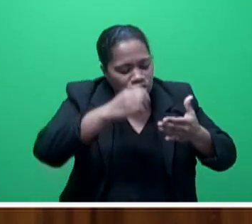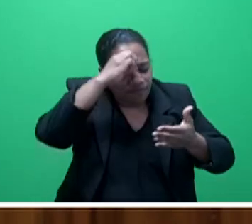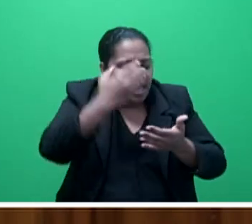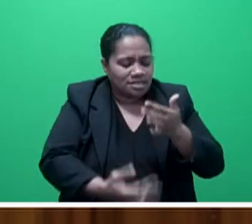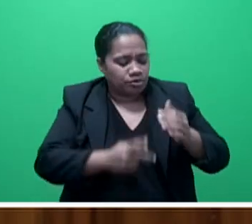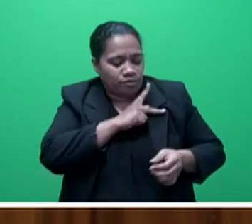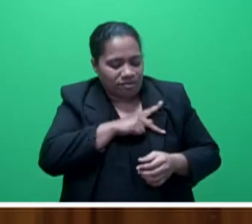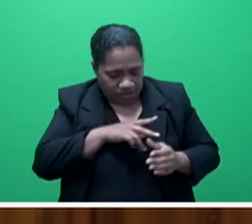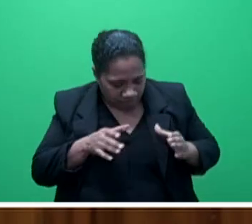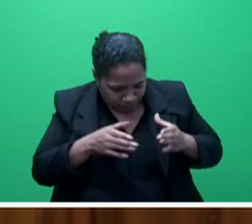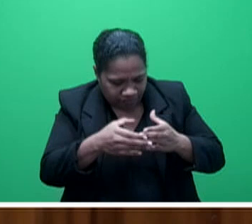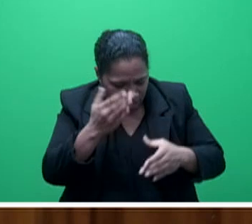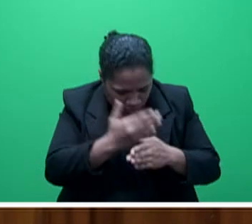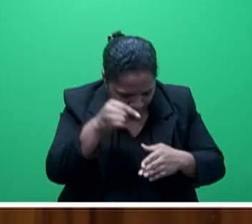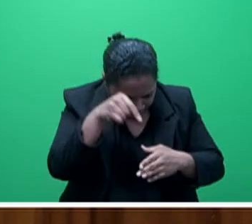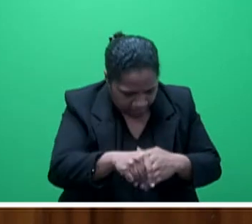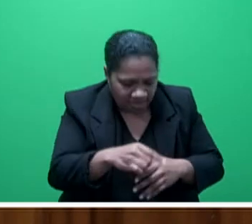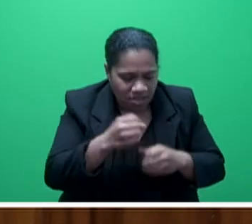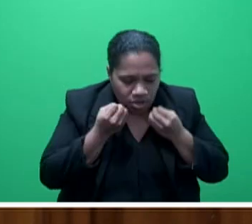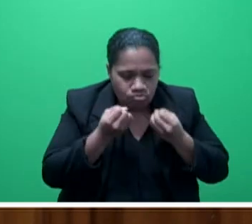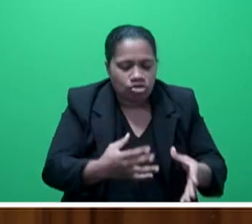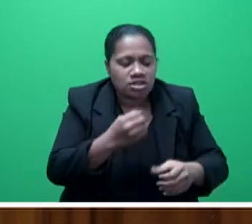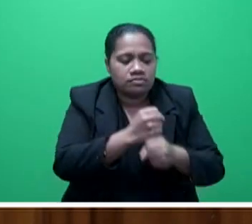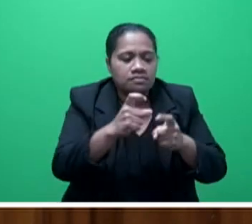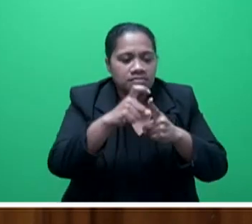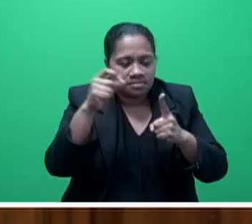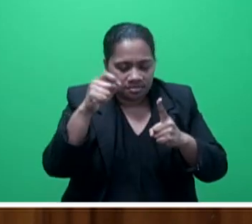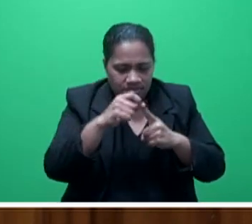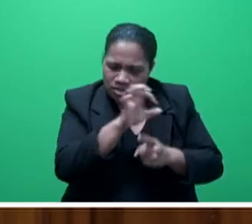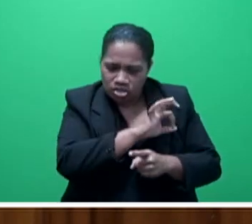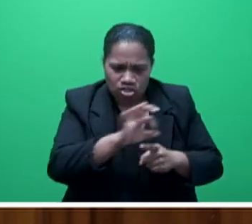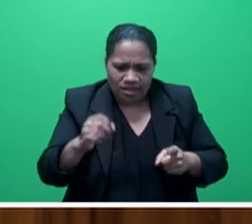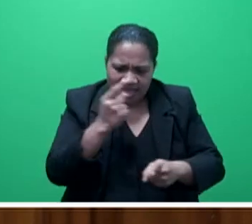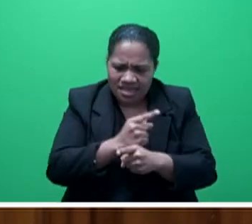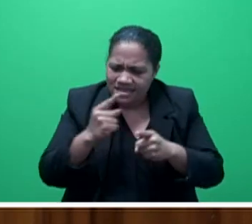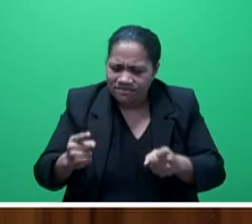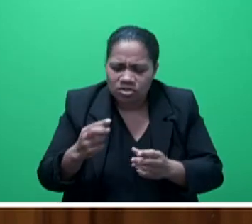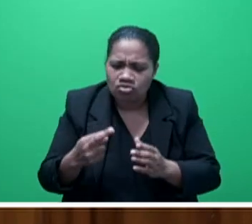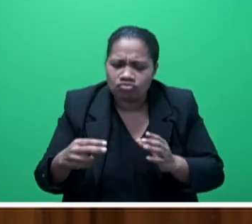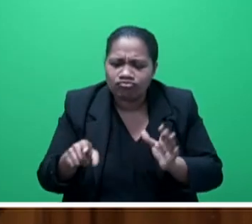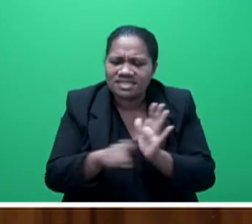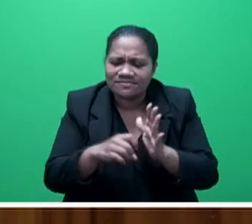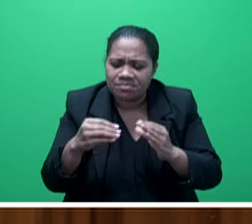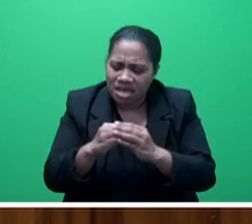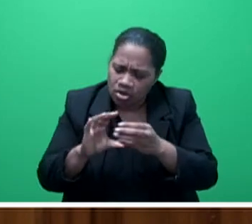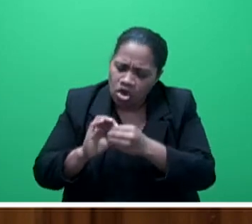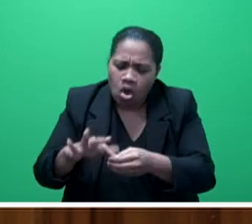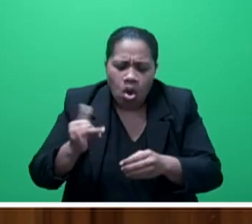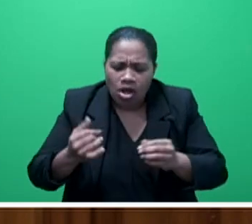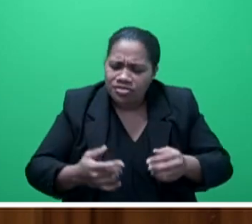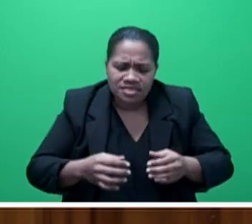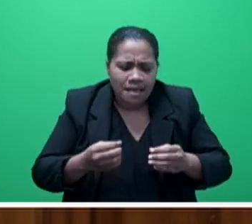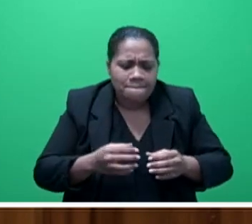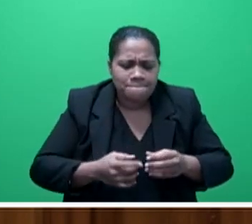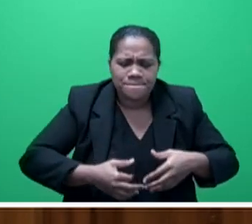professionals. Macroeconomic committee puts this together. It's not the governor of the Reserve Bank on his own, or the Bureau of Stats, or the Minister of